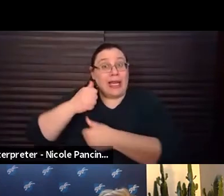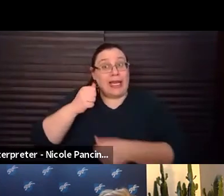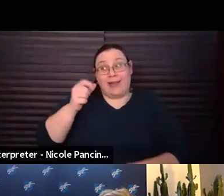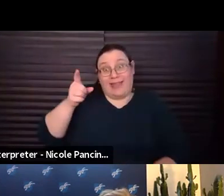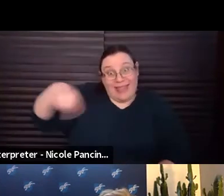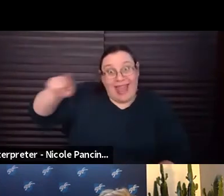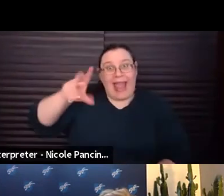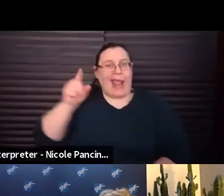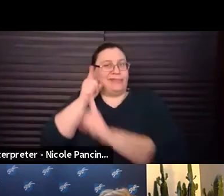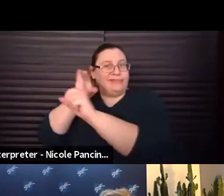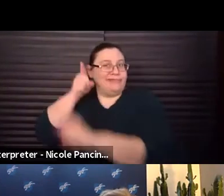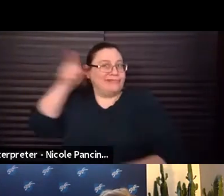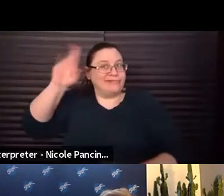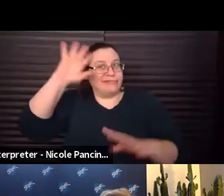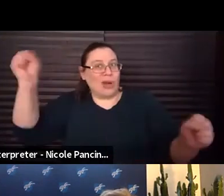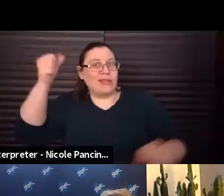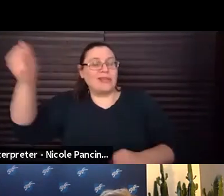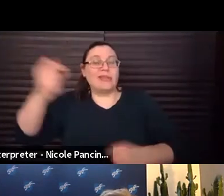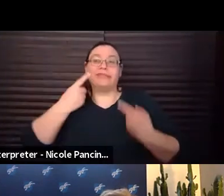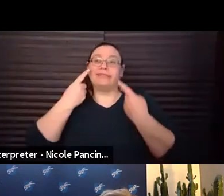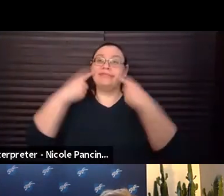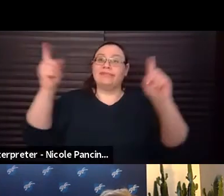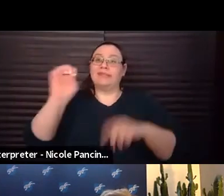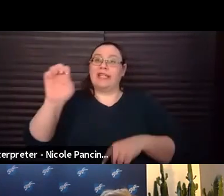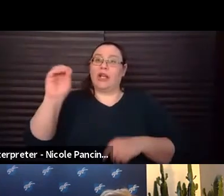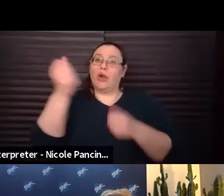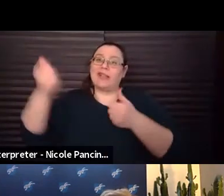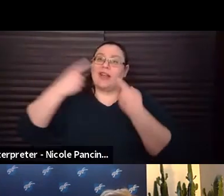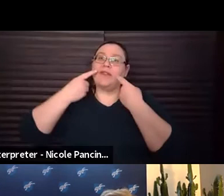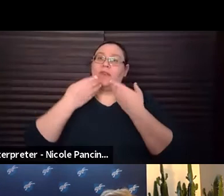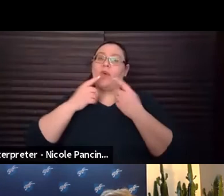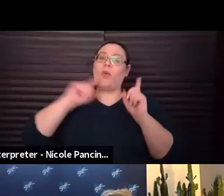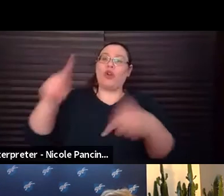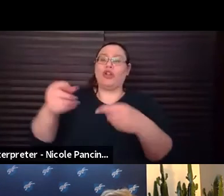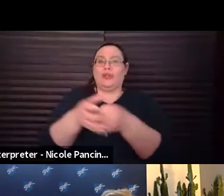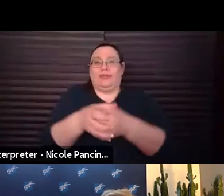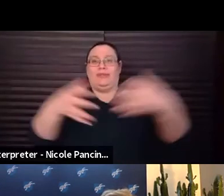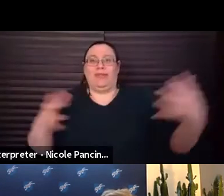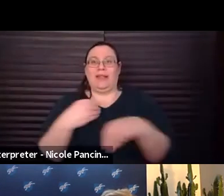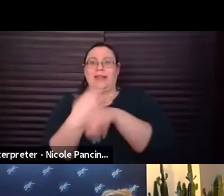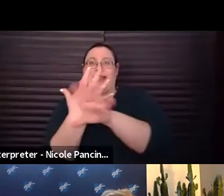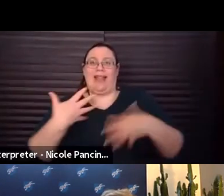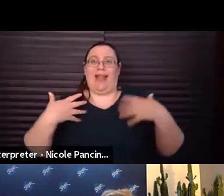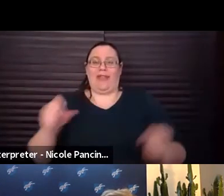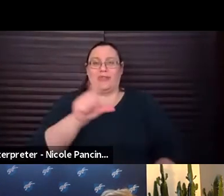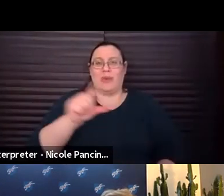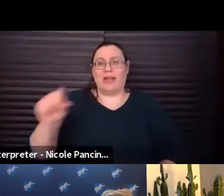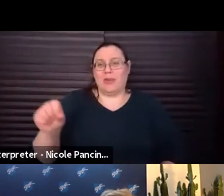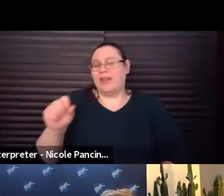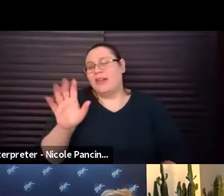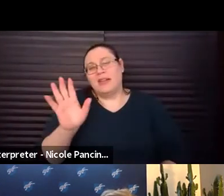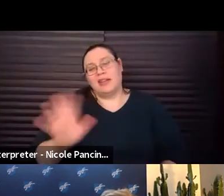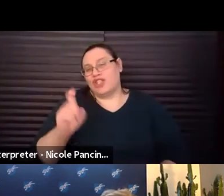And he also issued an executive order to expand telehealth in August 2020. So it should be no surprise that